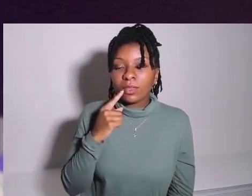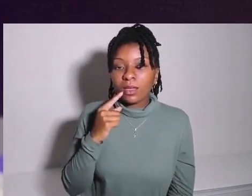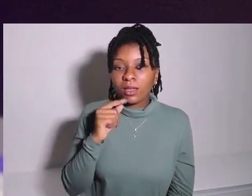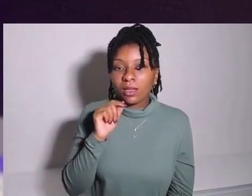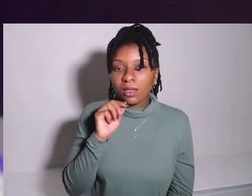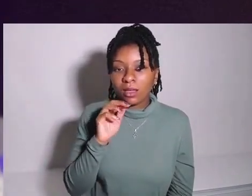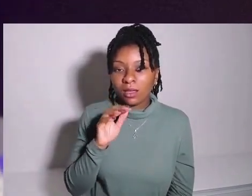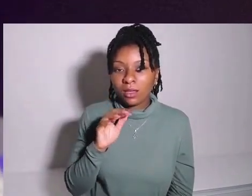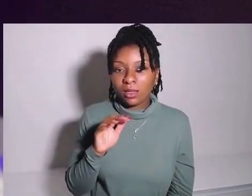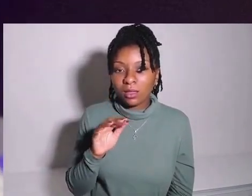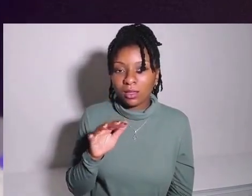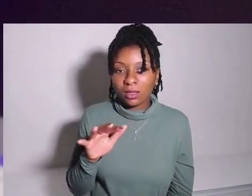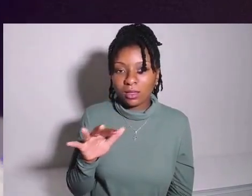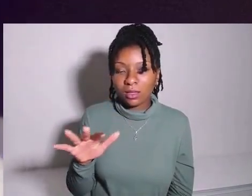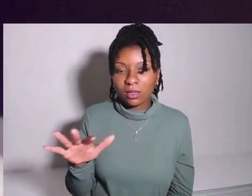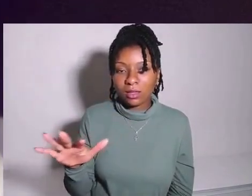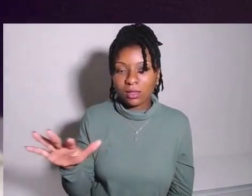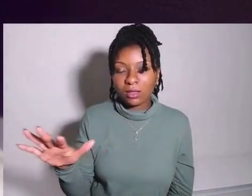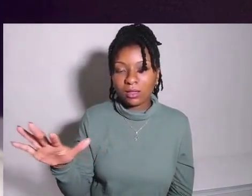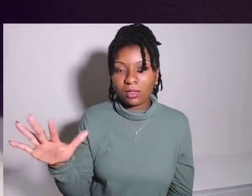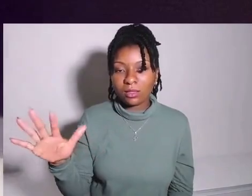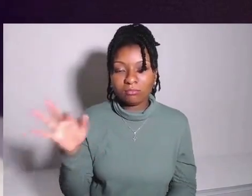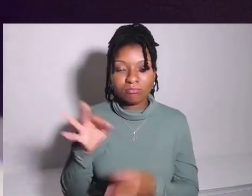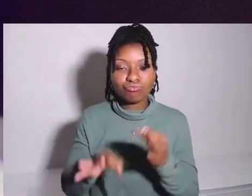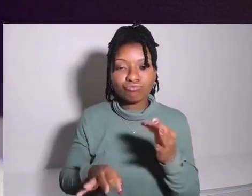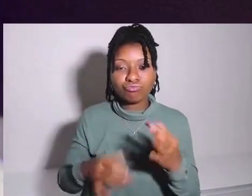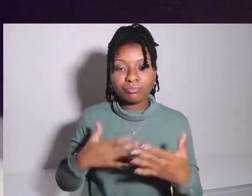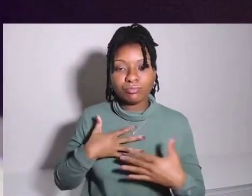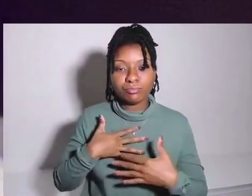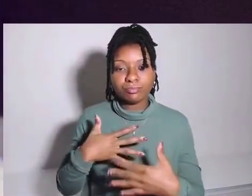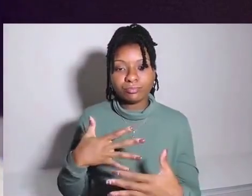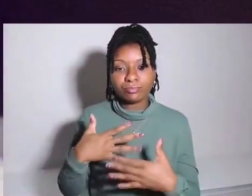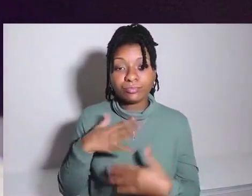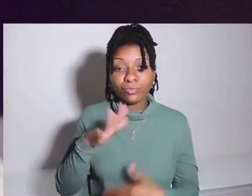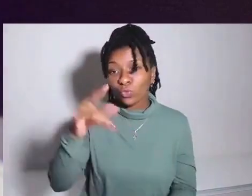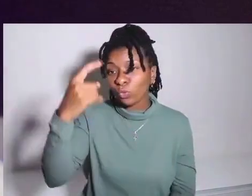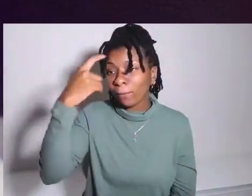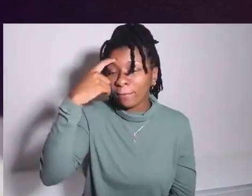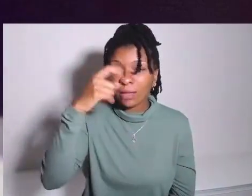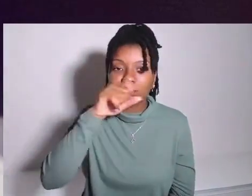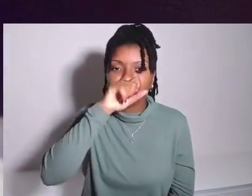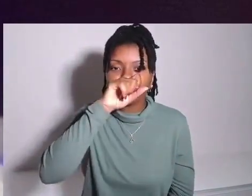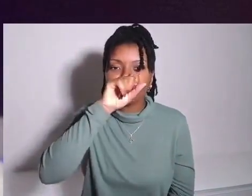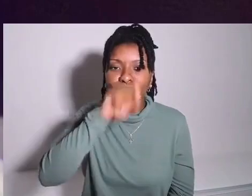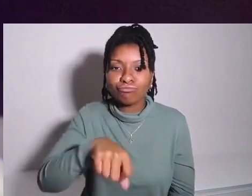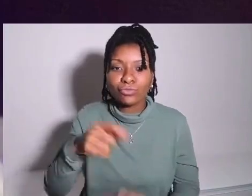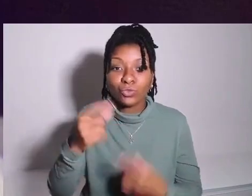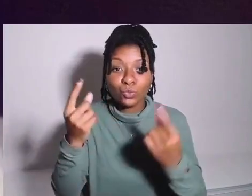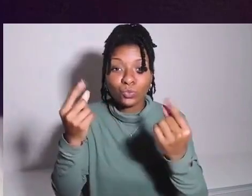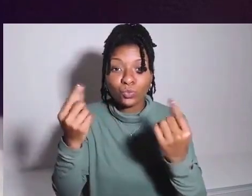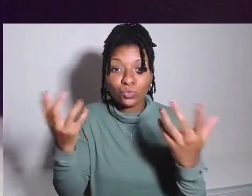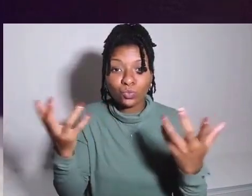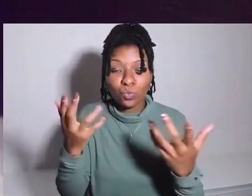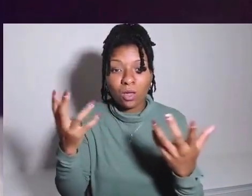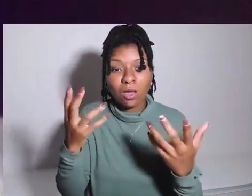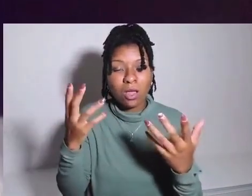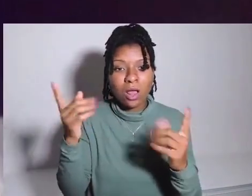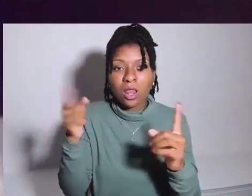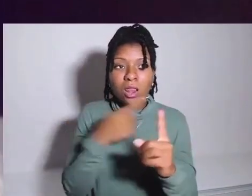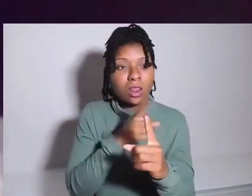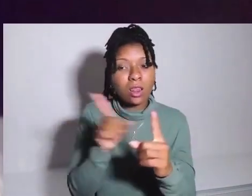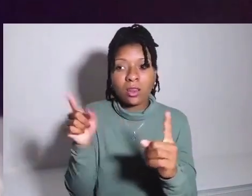And just breathing is all. If the mind does what the mind loves to do, it tries to guide you out of the